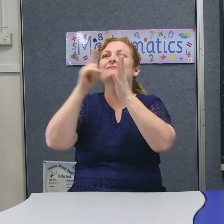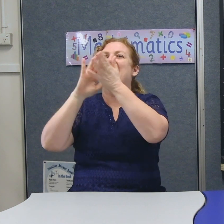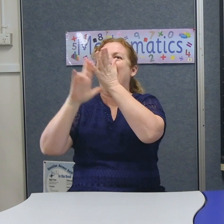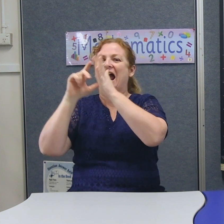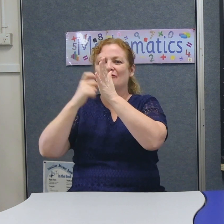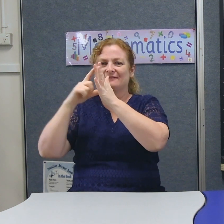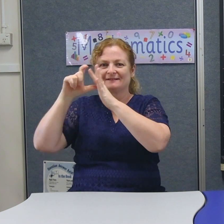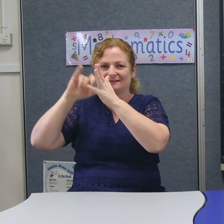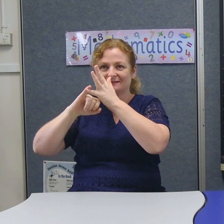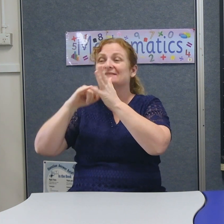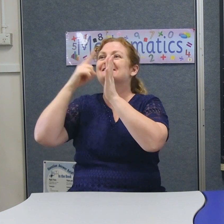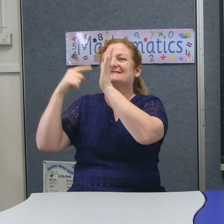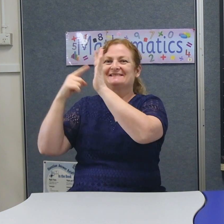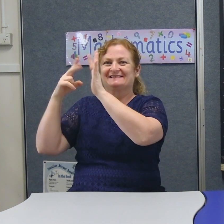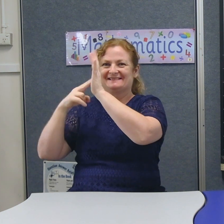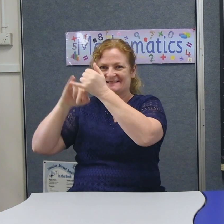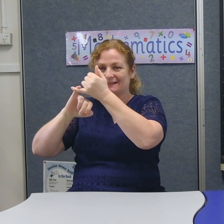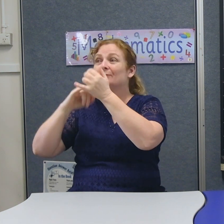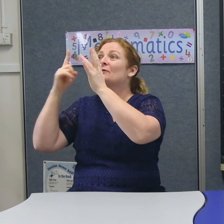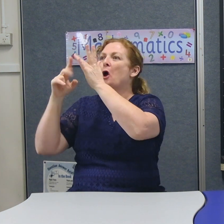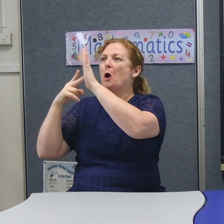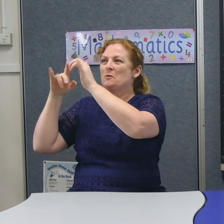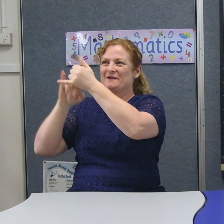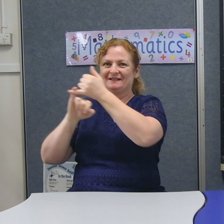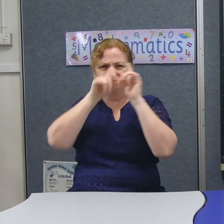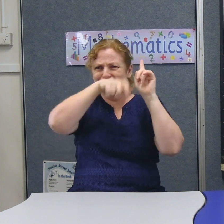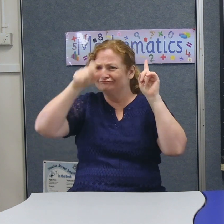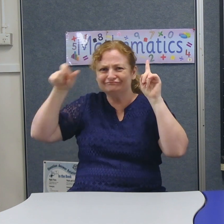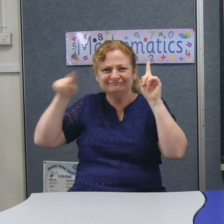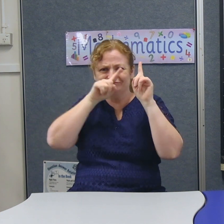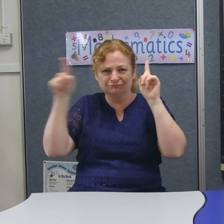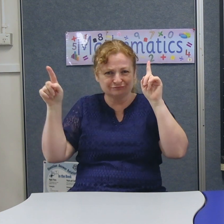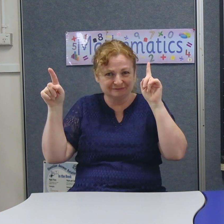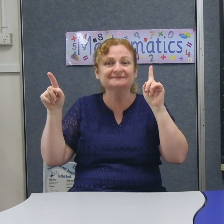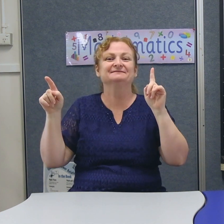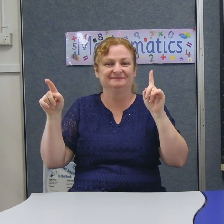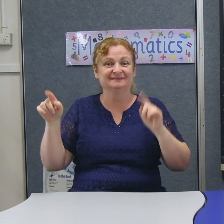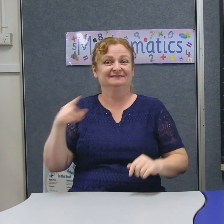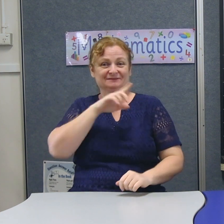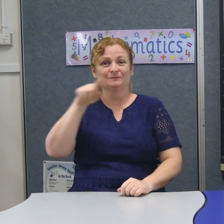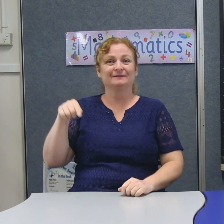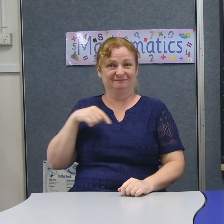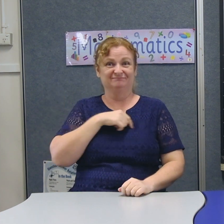ones, and that 10,000 is the first five-digit number.